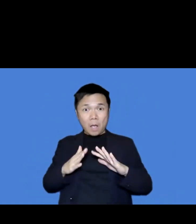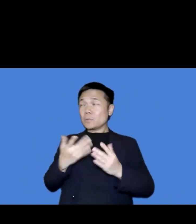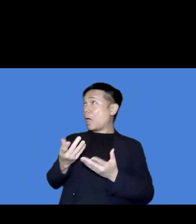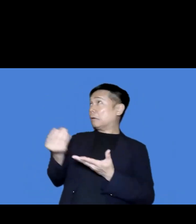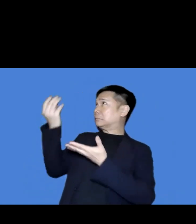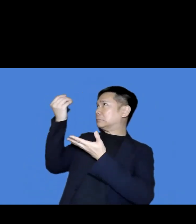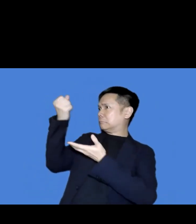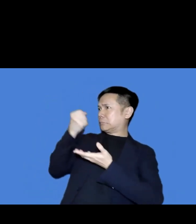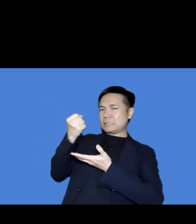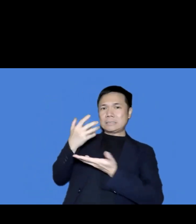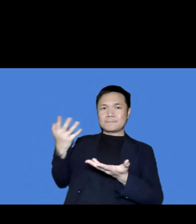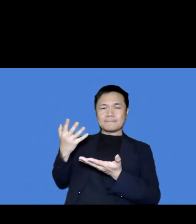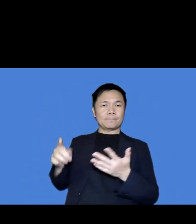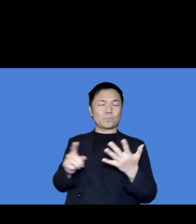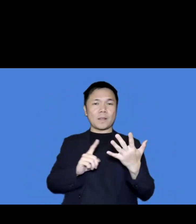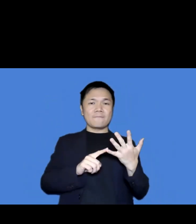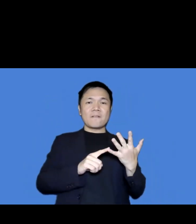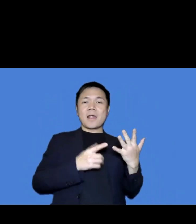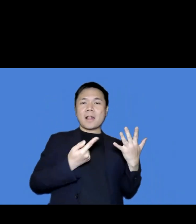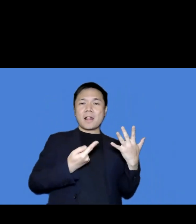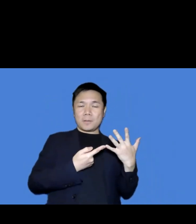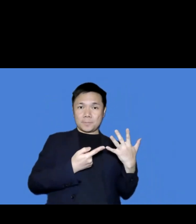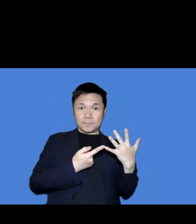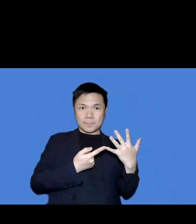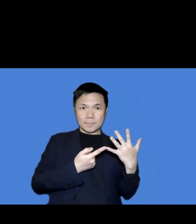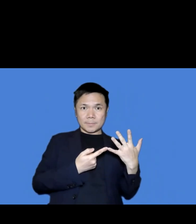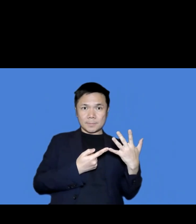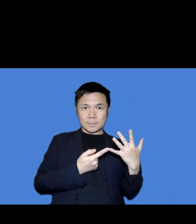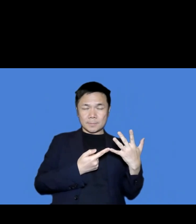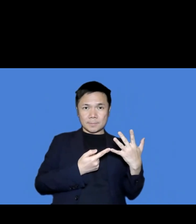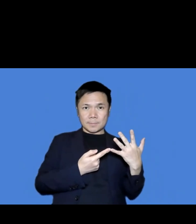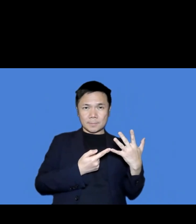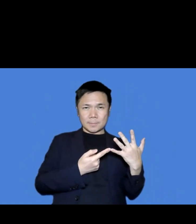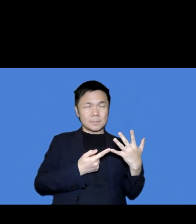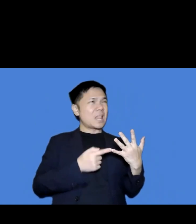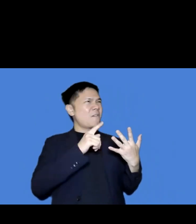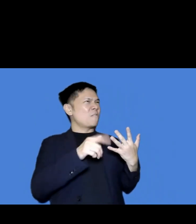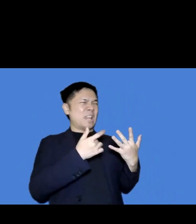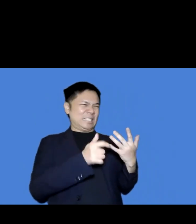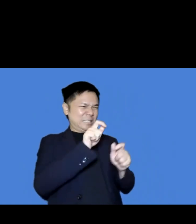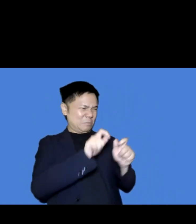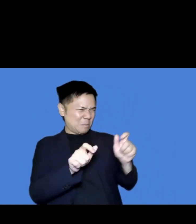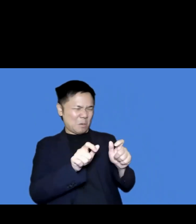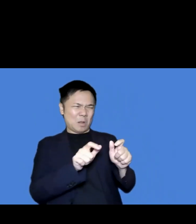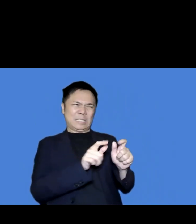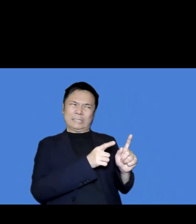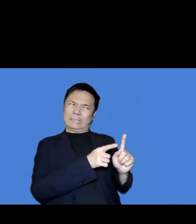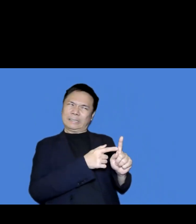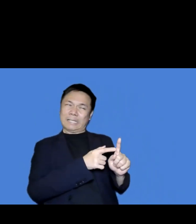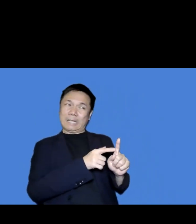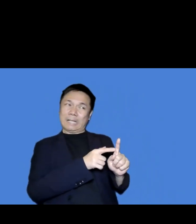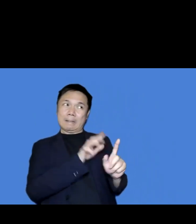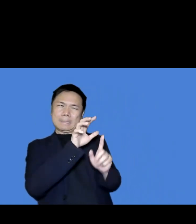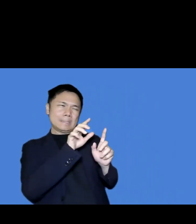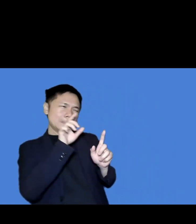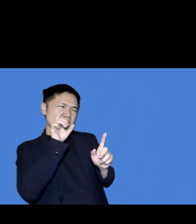crime against person with disabilities, how they are being vulnerable for sexual exploitation, discrimination and so on. So we also